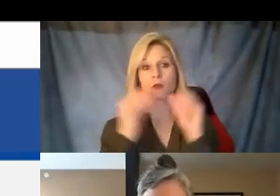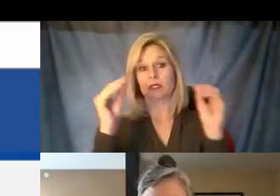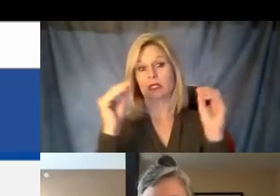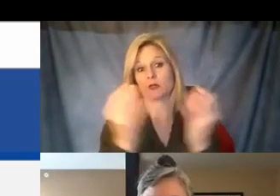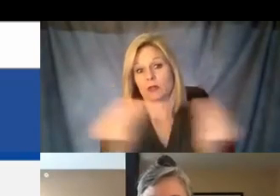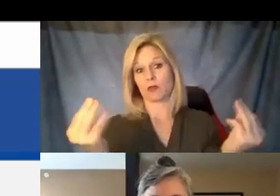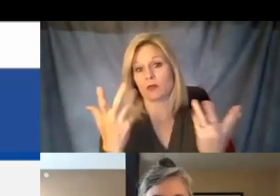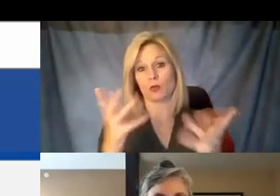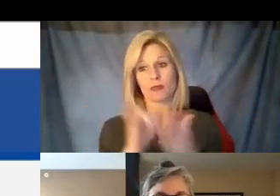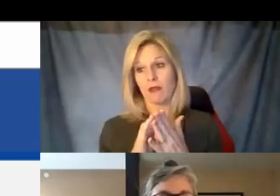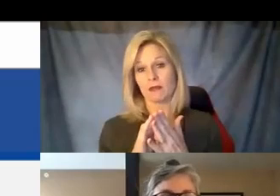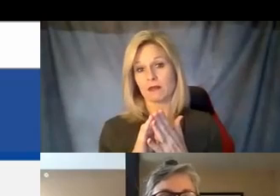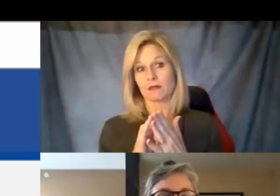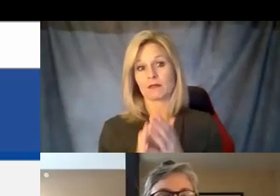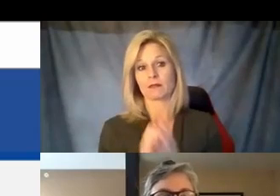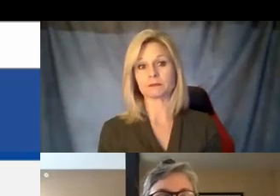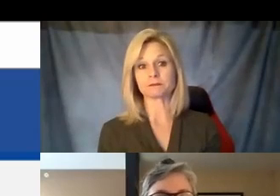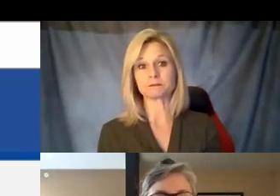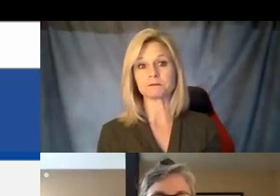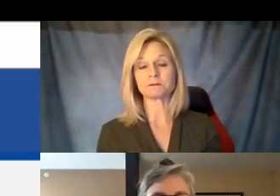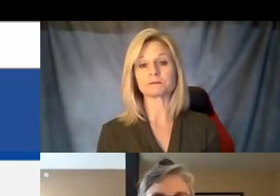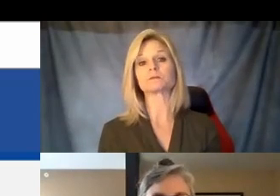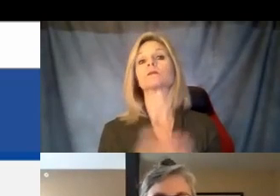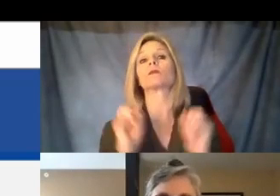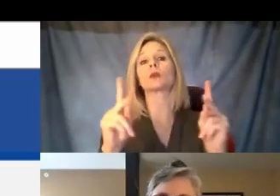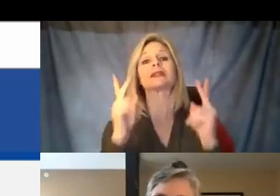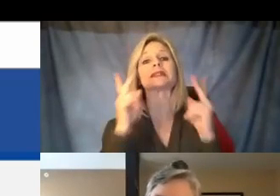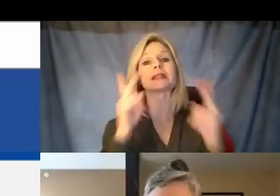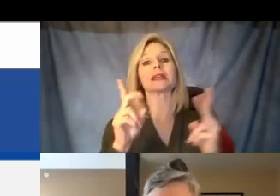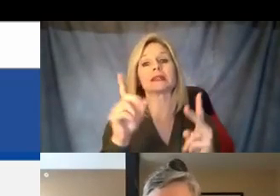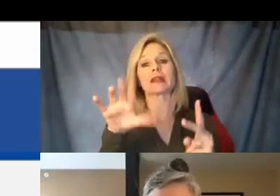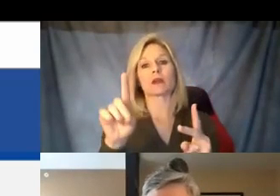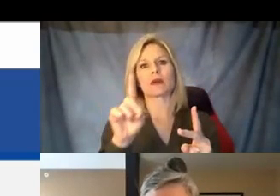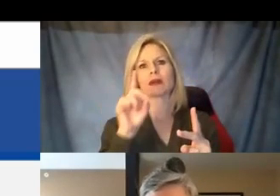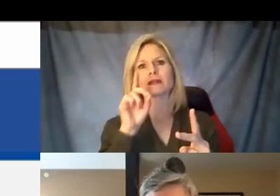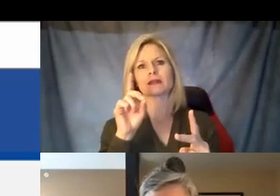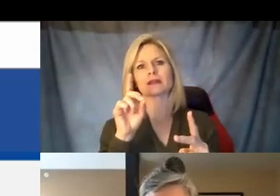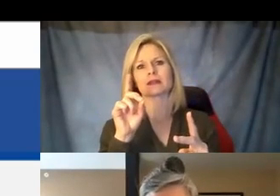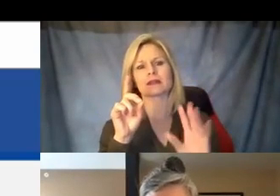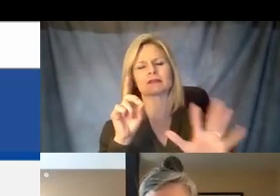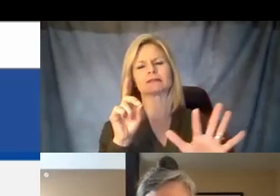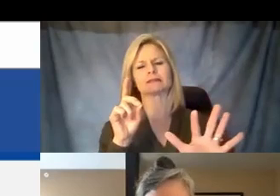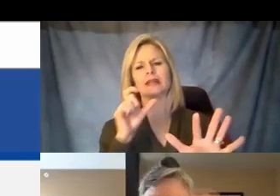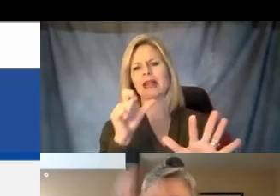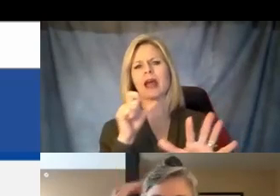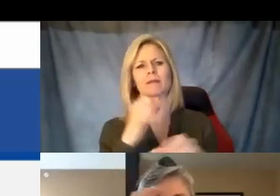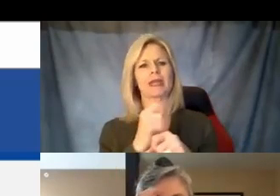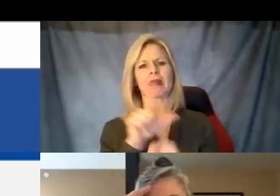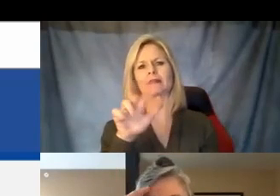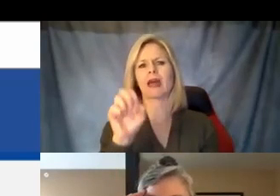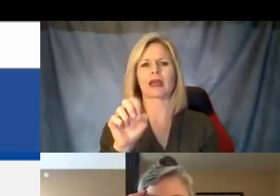materials. Okay, so I'm going to see Donald. I'm sorry I didn't make it a live link, because, you